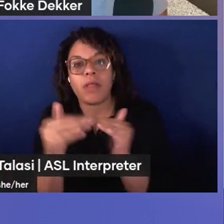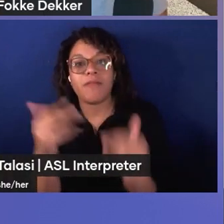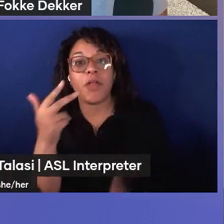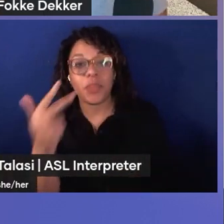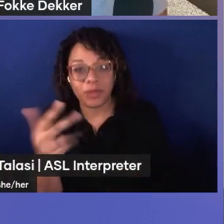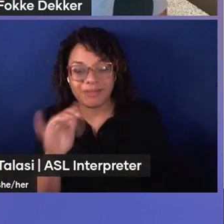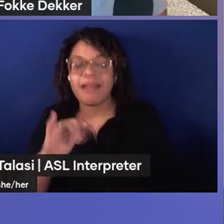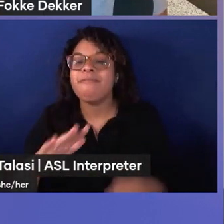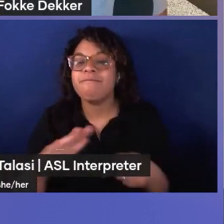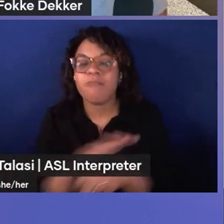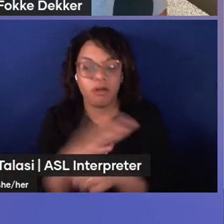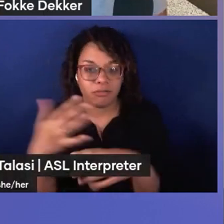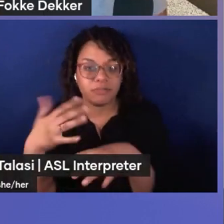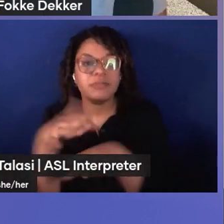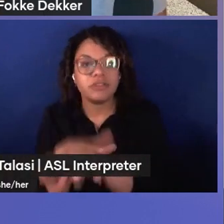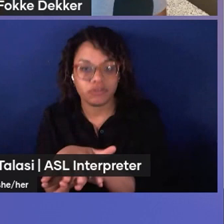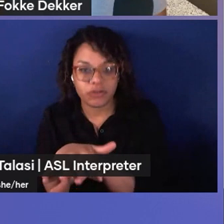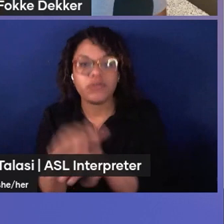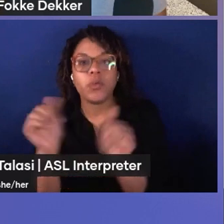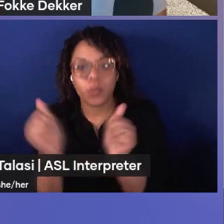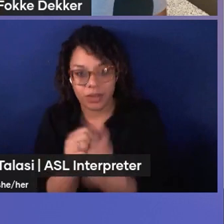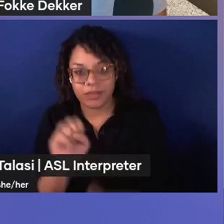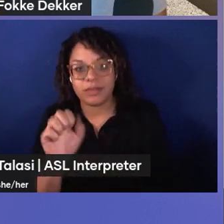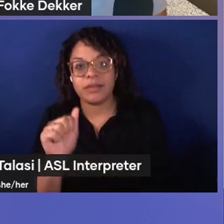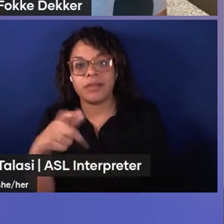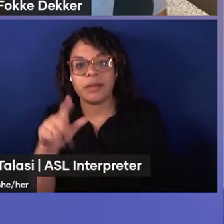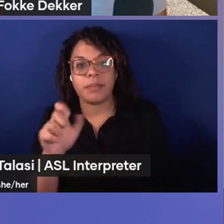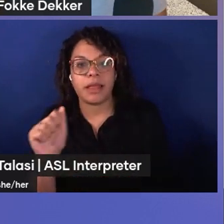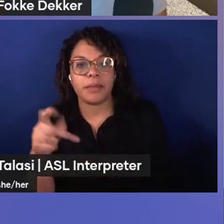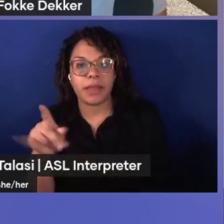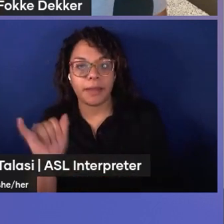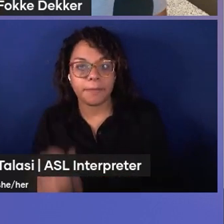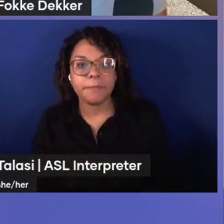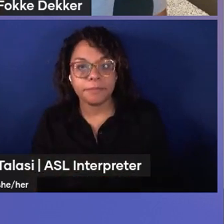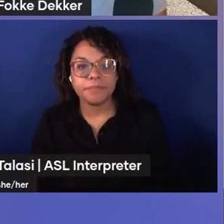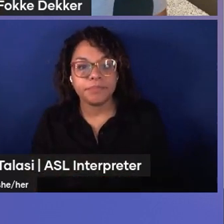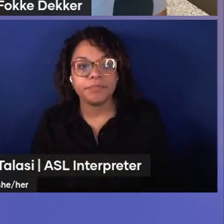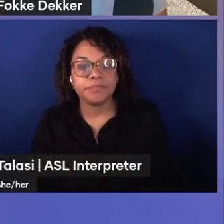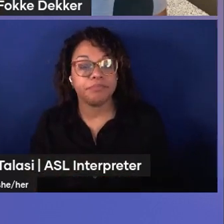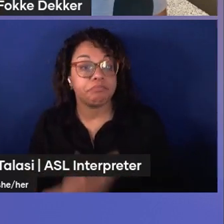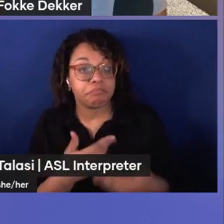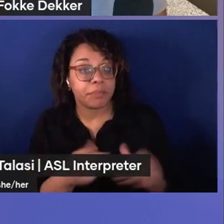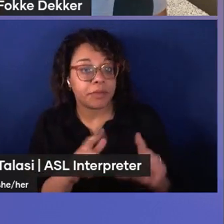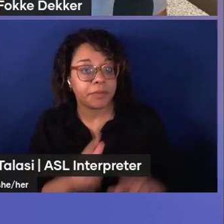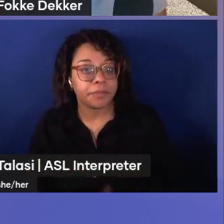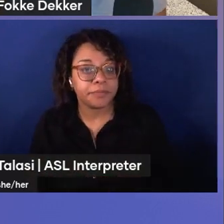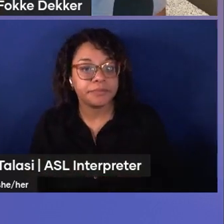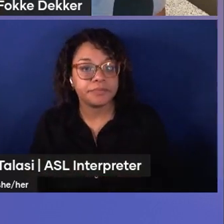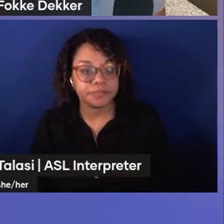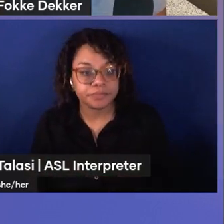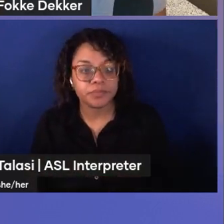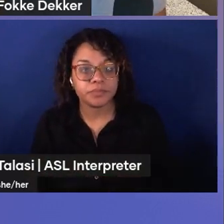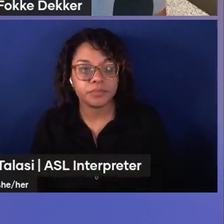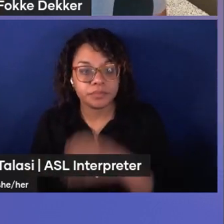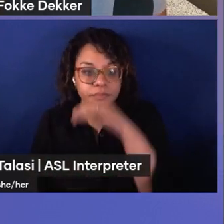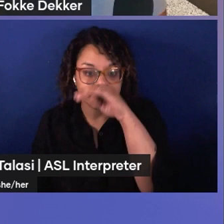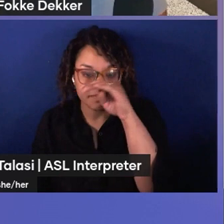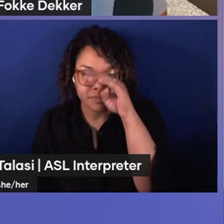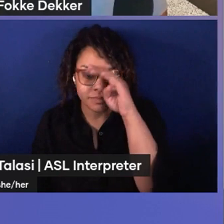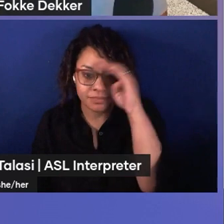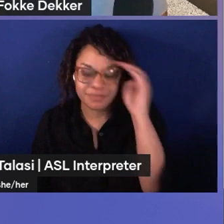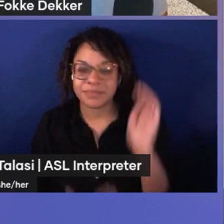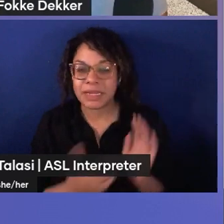full integration with the Seaplane API. So Bram, next slide. Or next slide again.